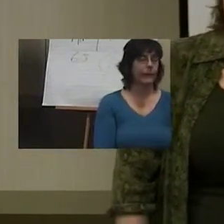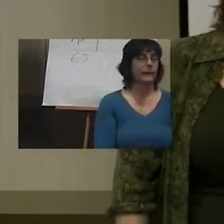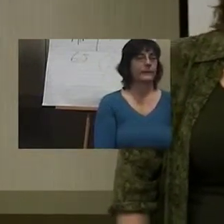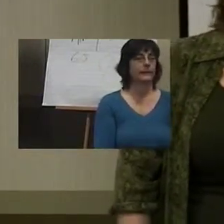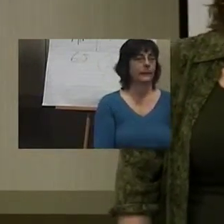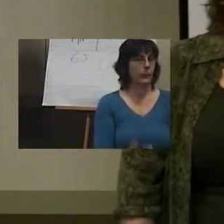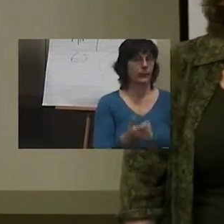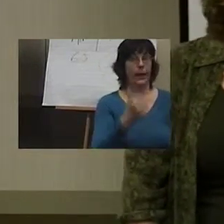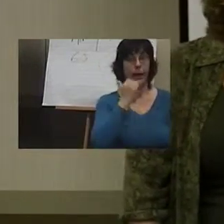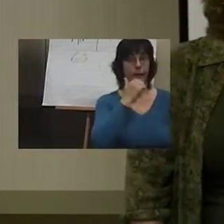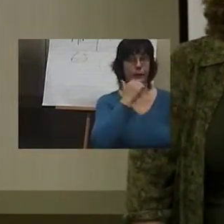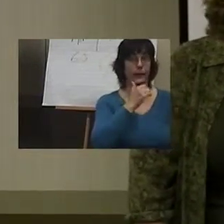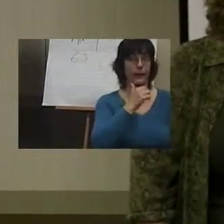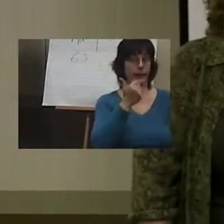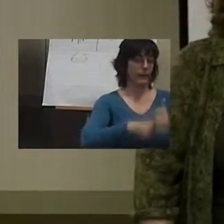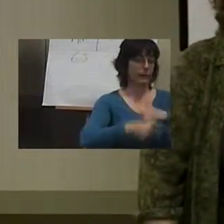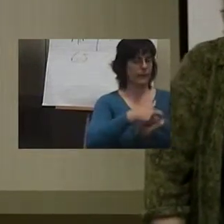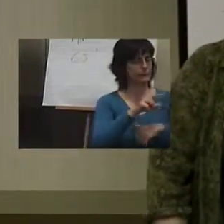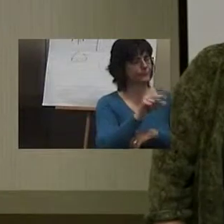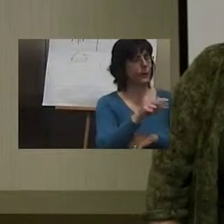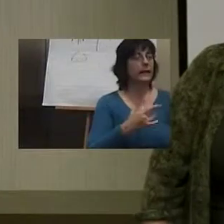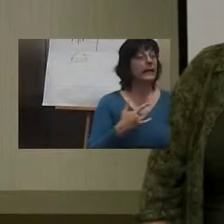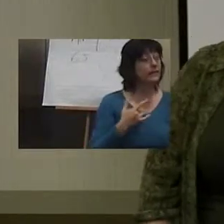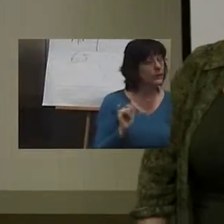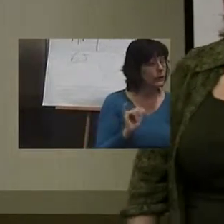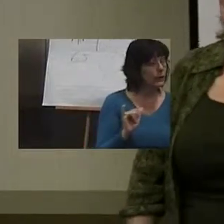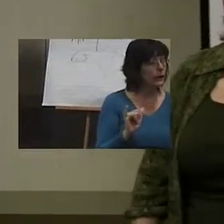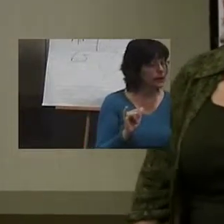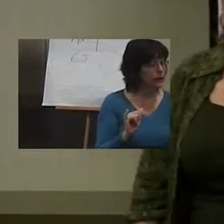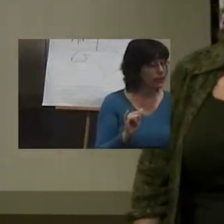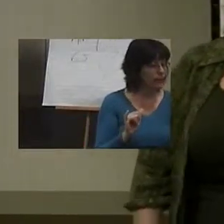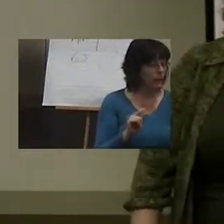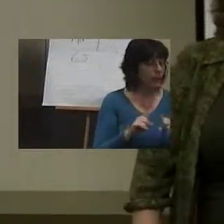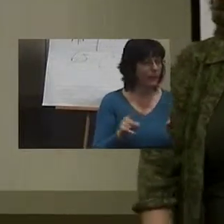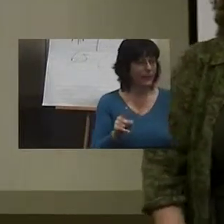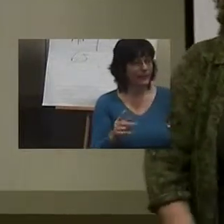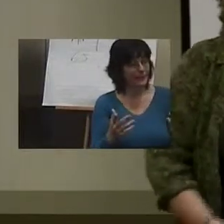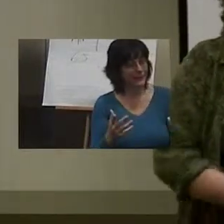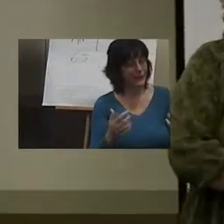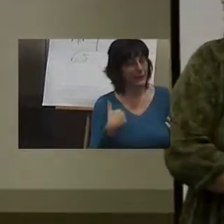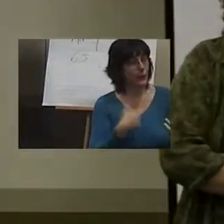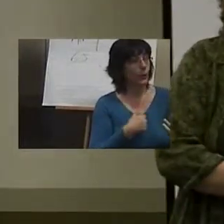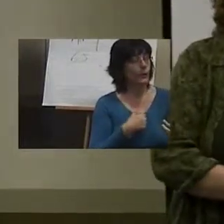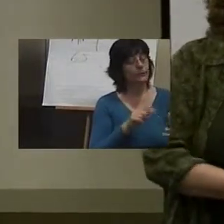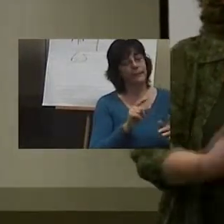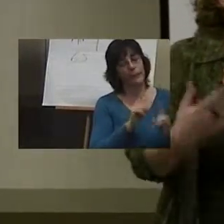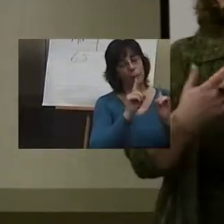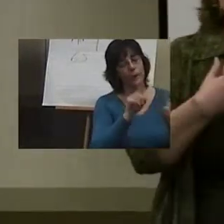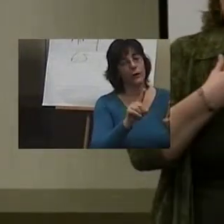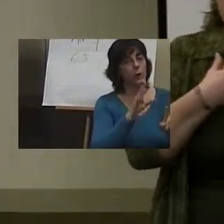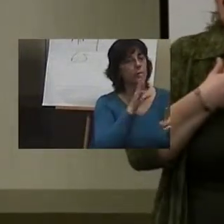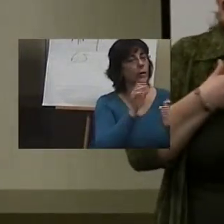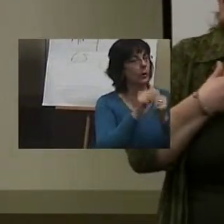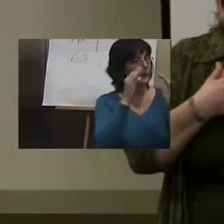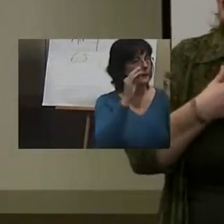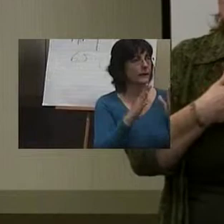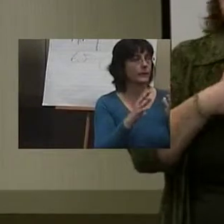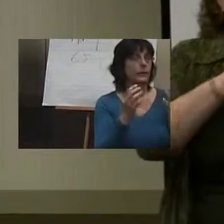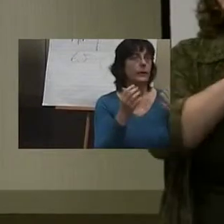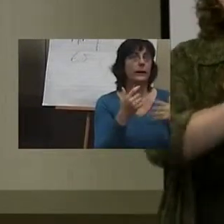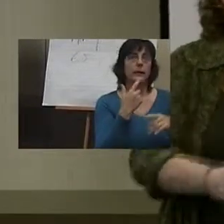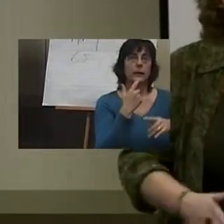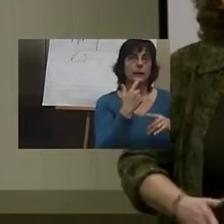every day of the week, every time. Even though it feels that way, even though when we go and meet with the teacher, we often get